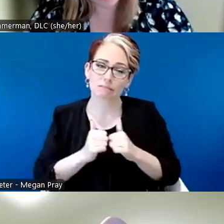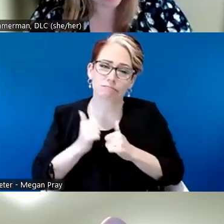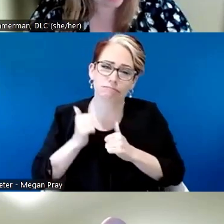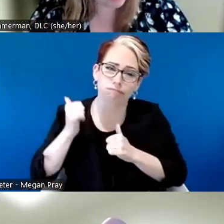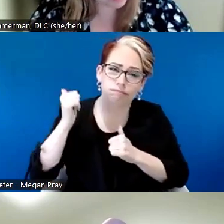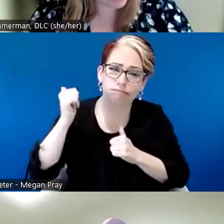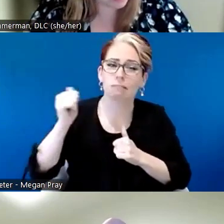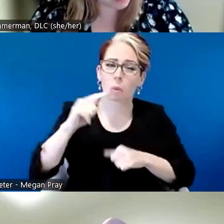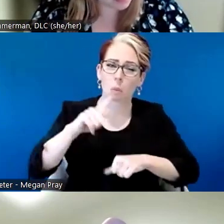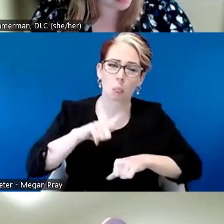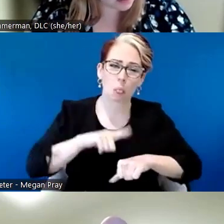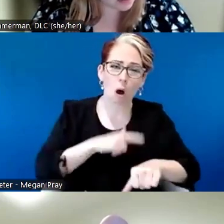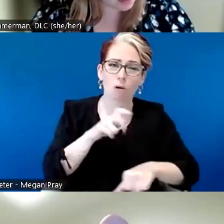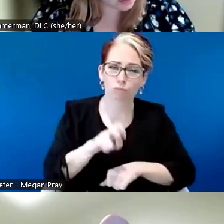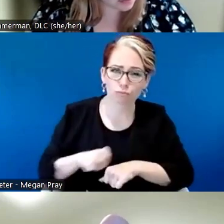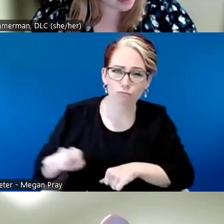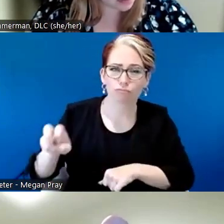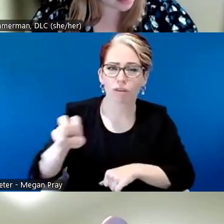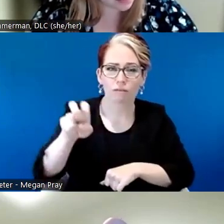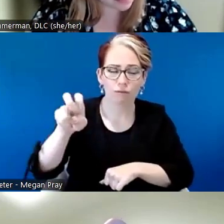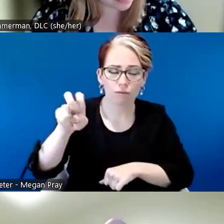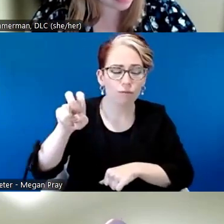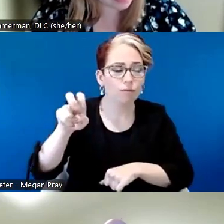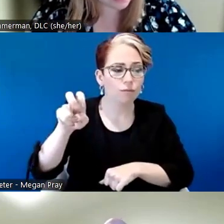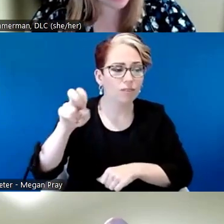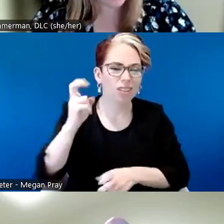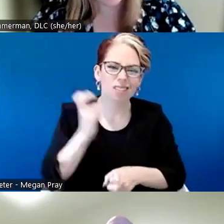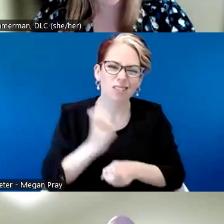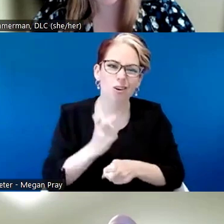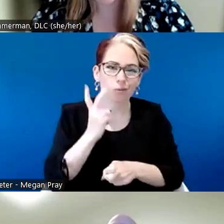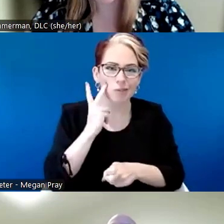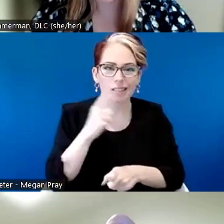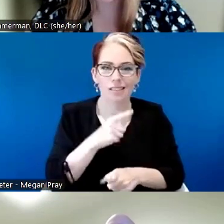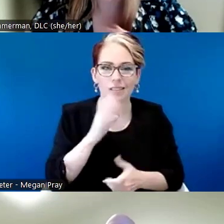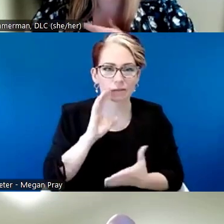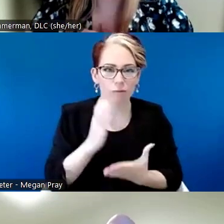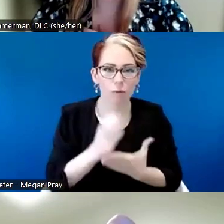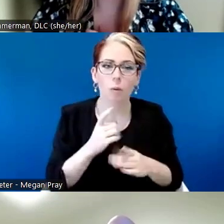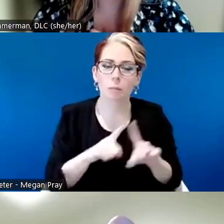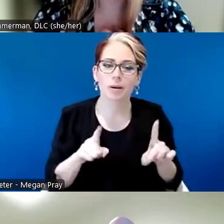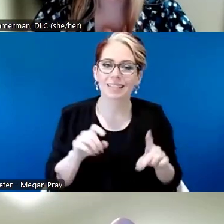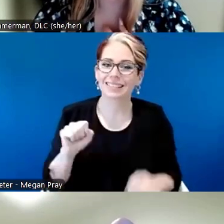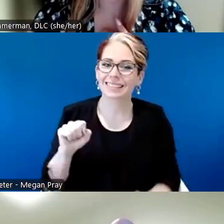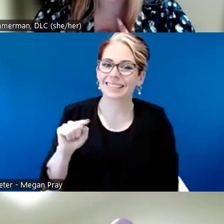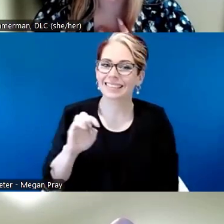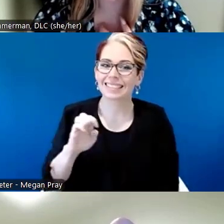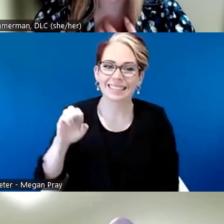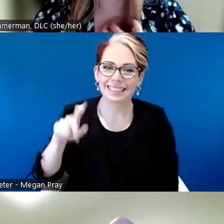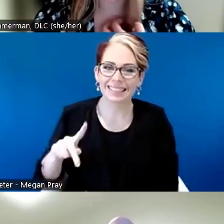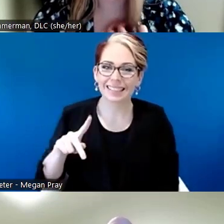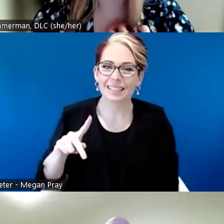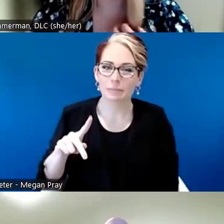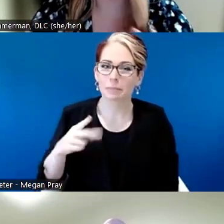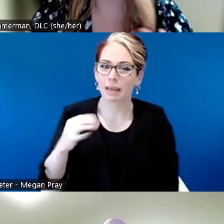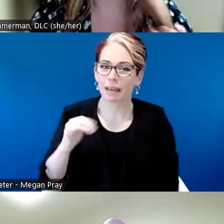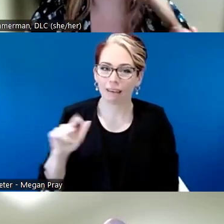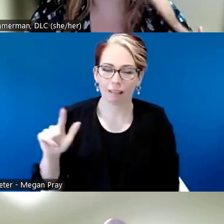travel, and it's hard to tell from this photo, but there was actually a fairly steep hill here. So this would definitely